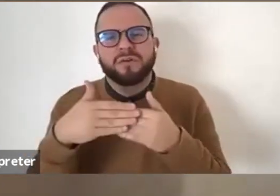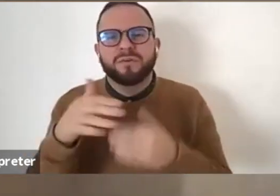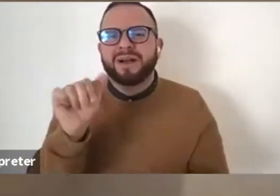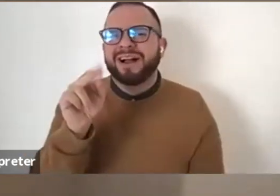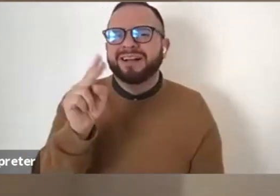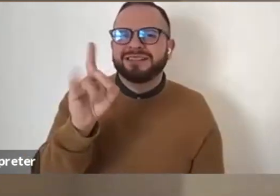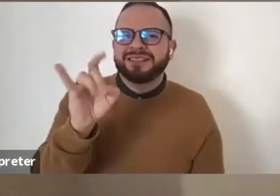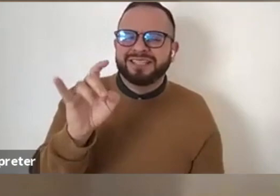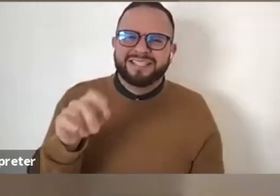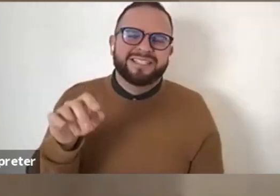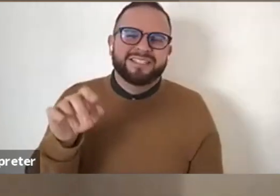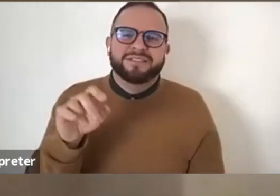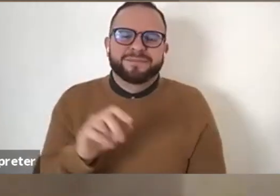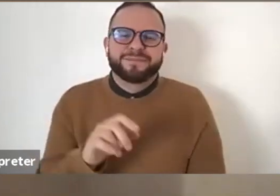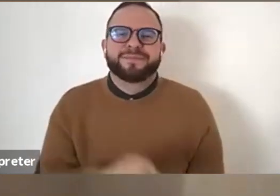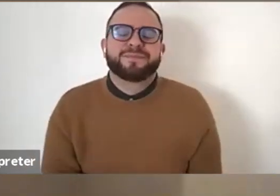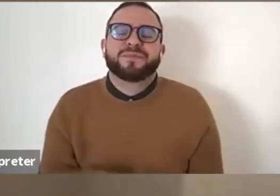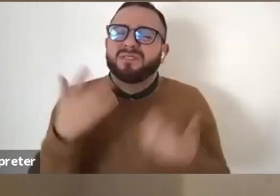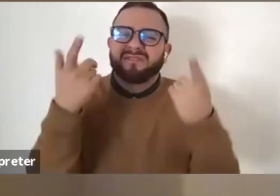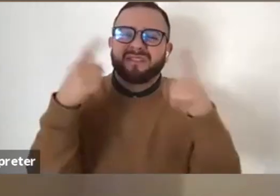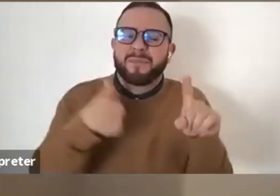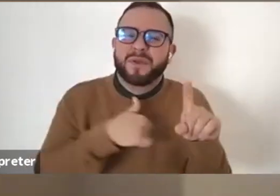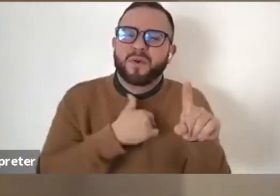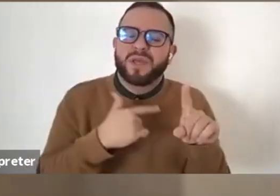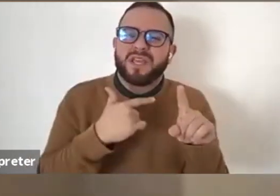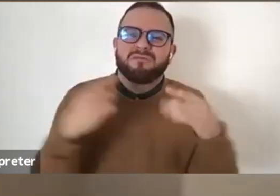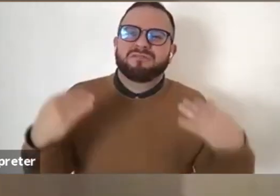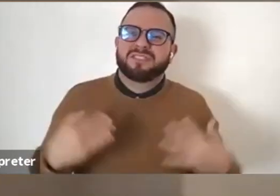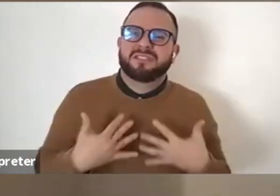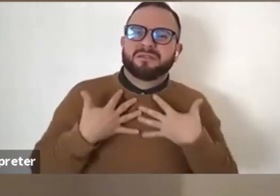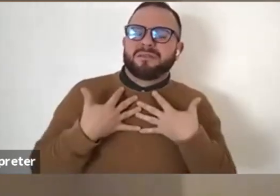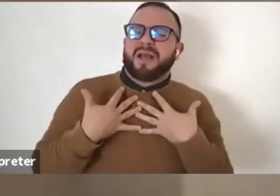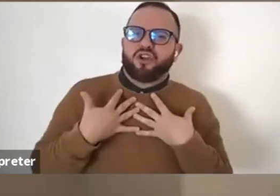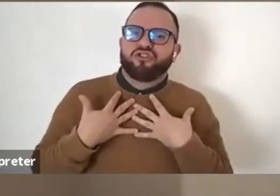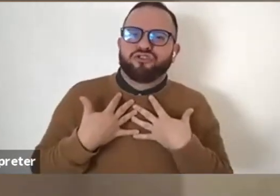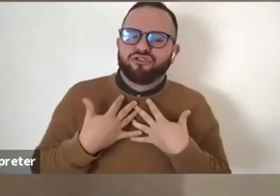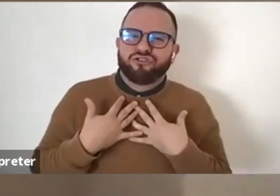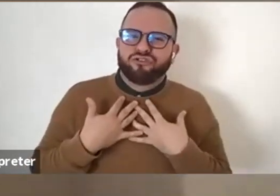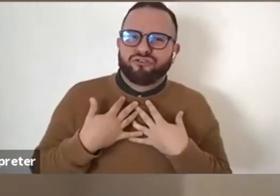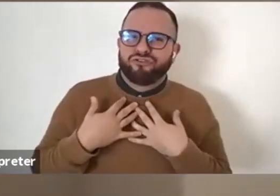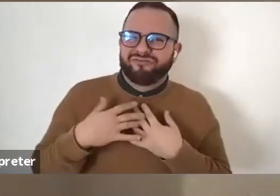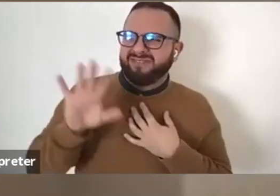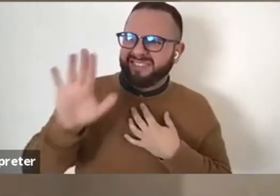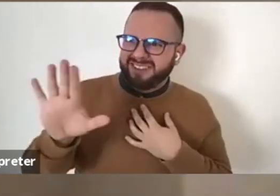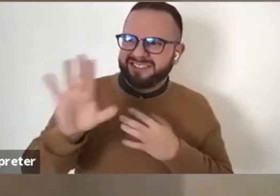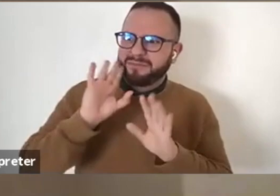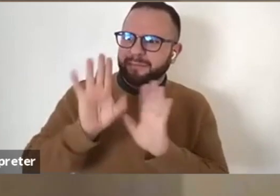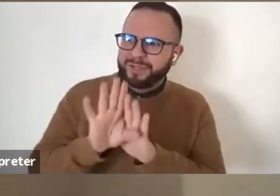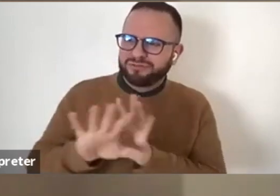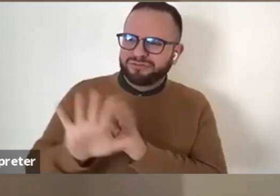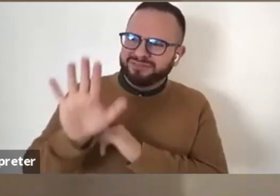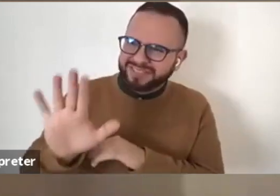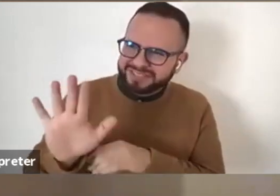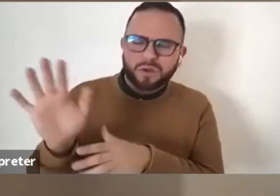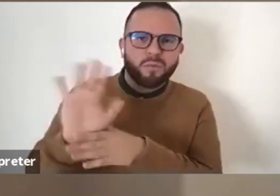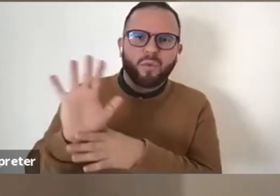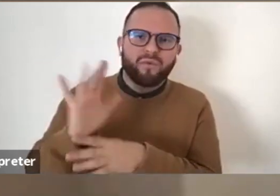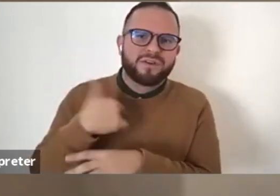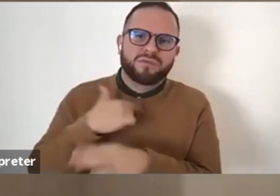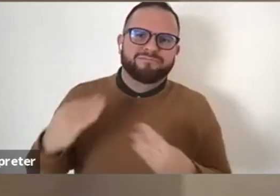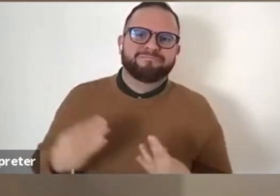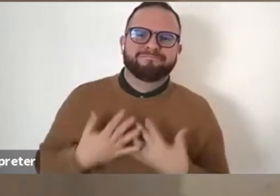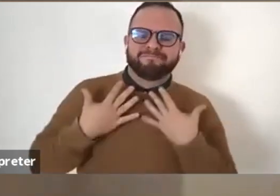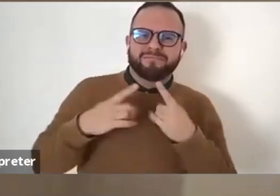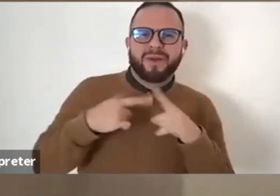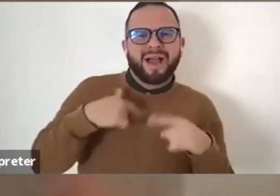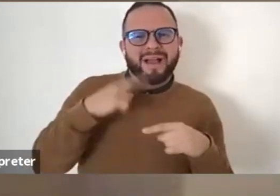we were like inspired by his pictures from his movies, but it's amazing. I think